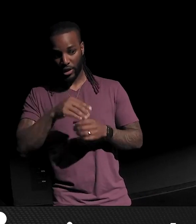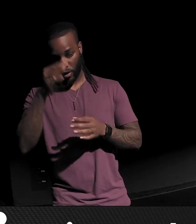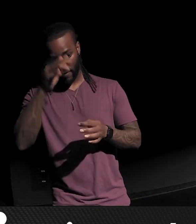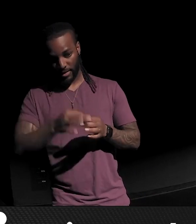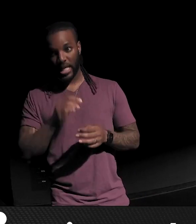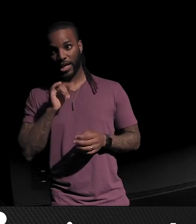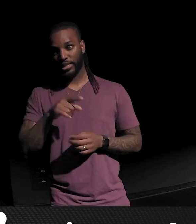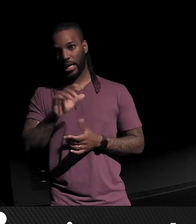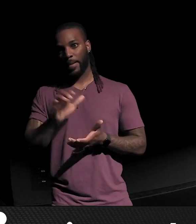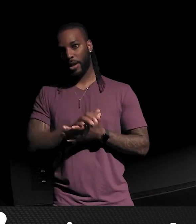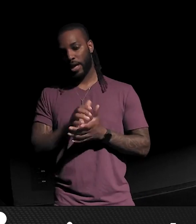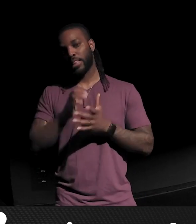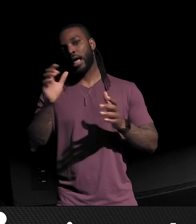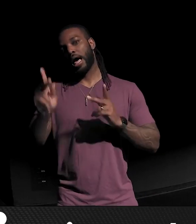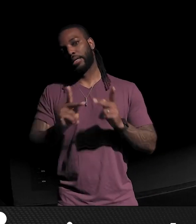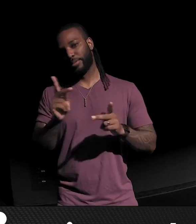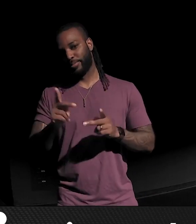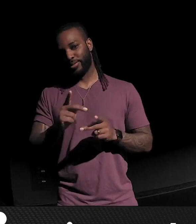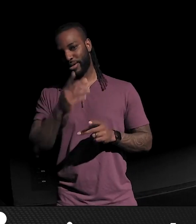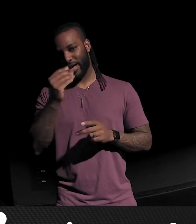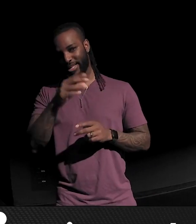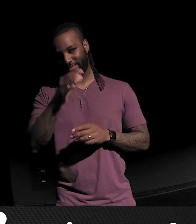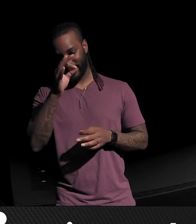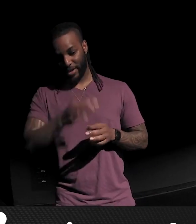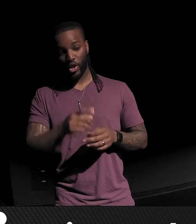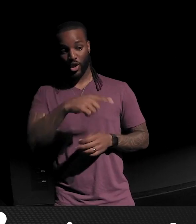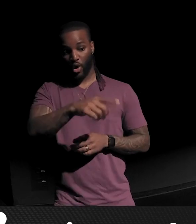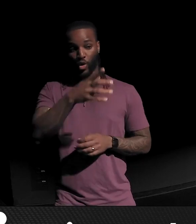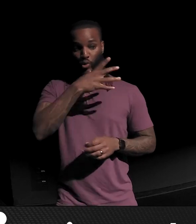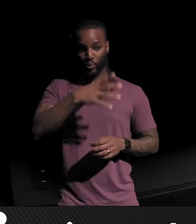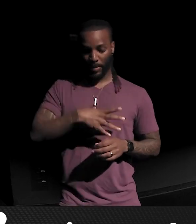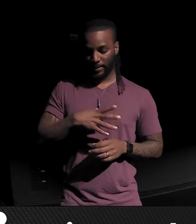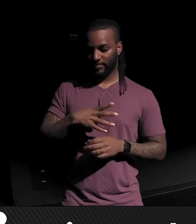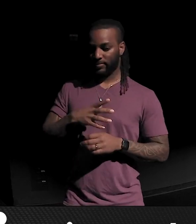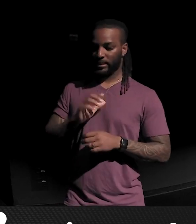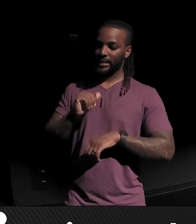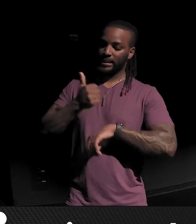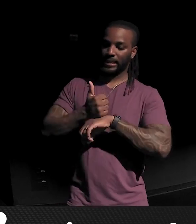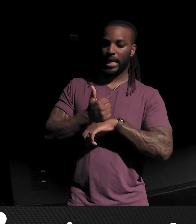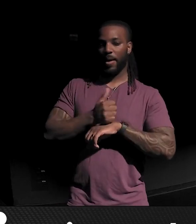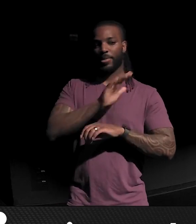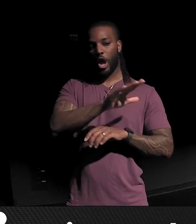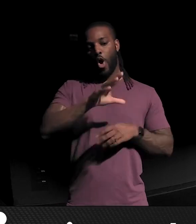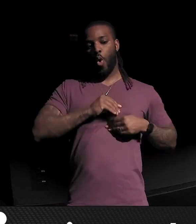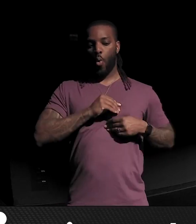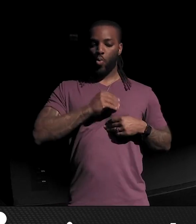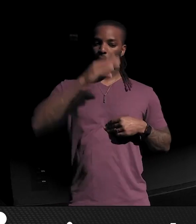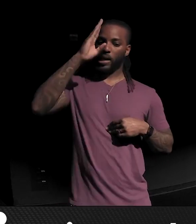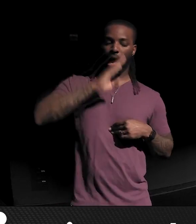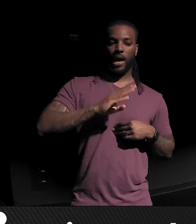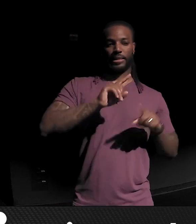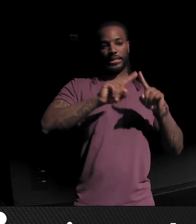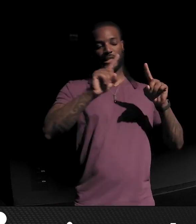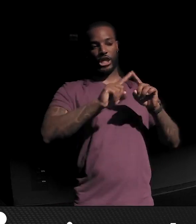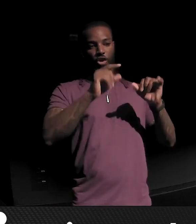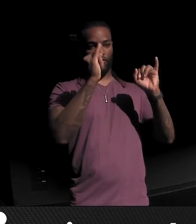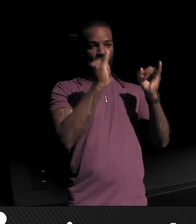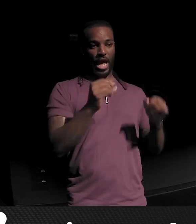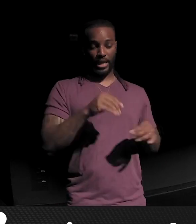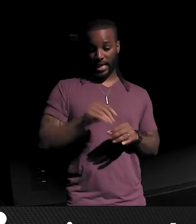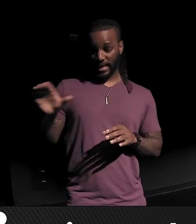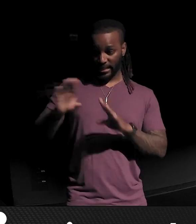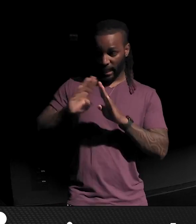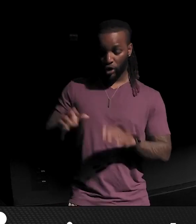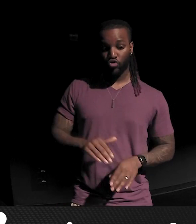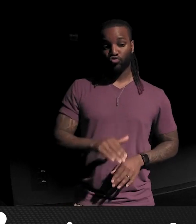married outside of his faith. He allowed those women to set up gods, the gods they worshiped from their own faith in his household, raised his children to